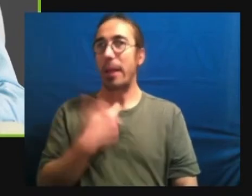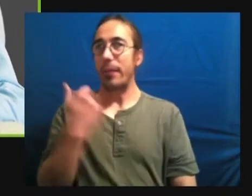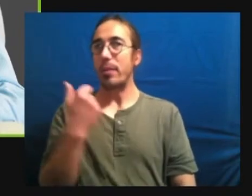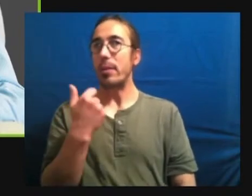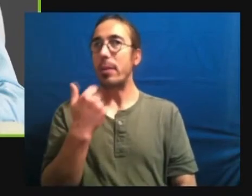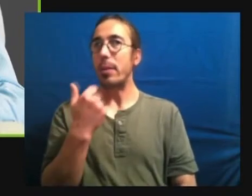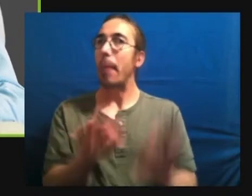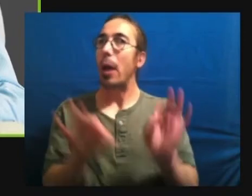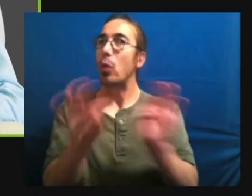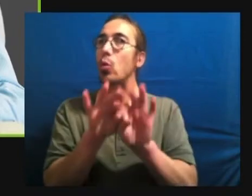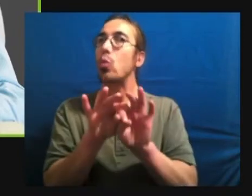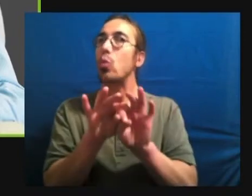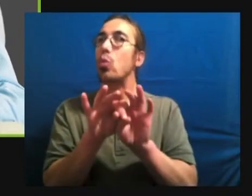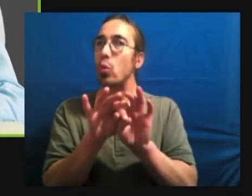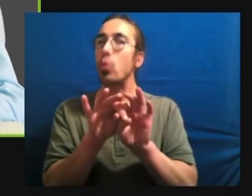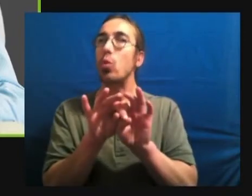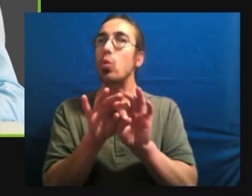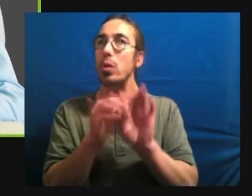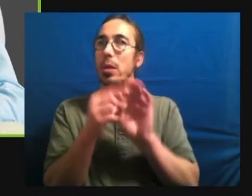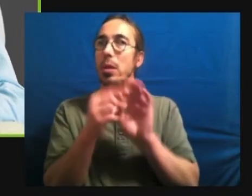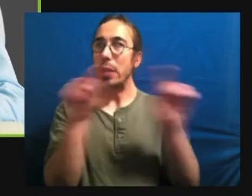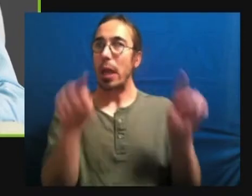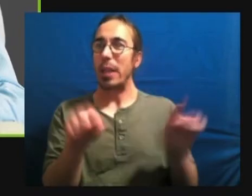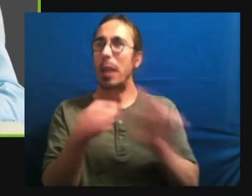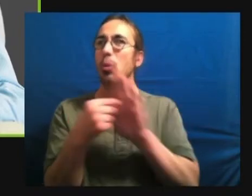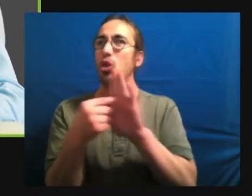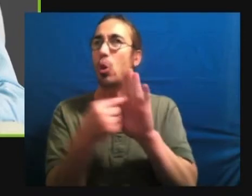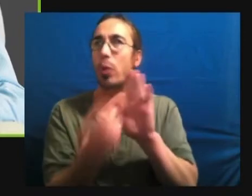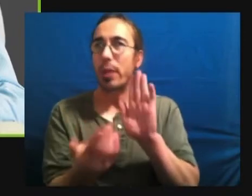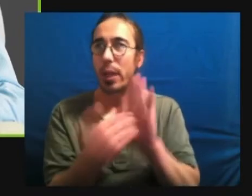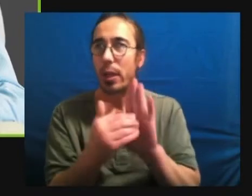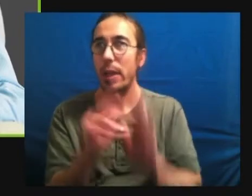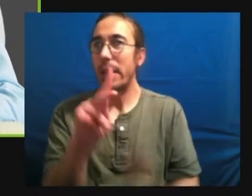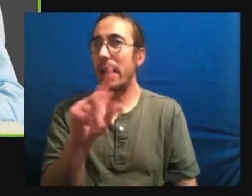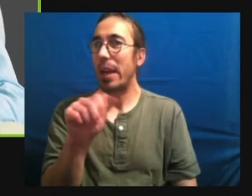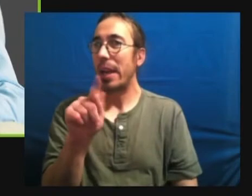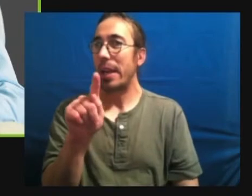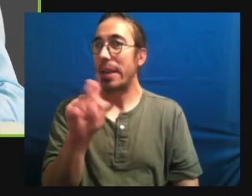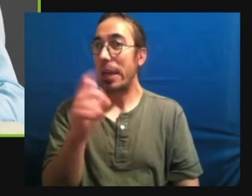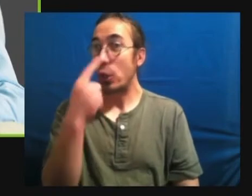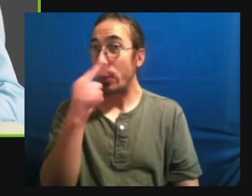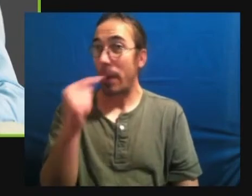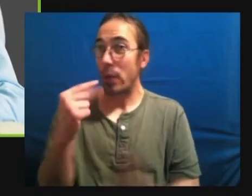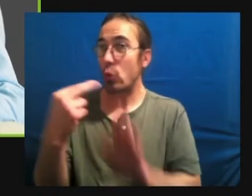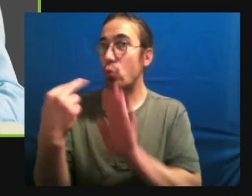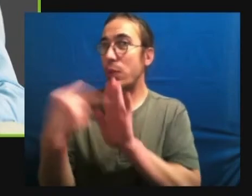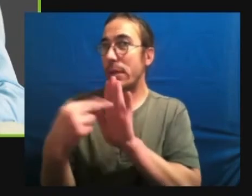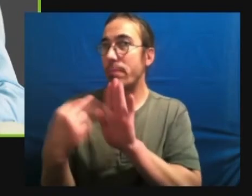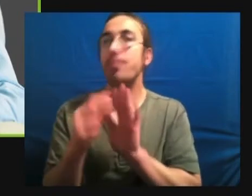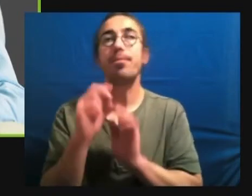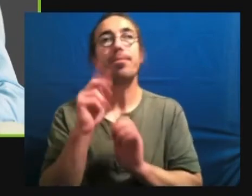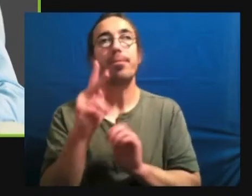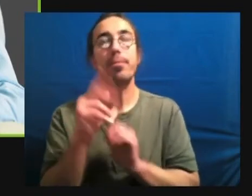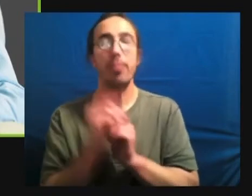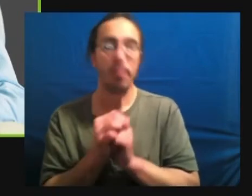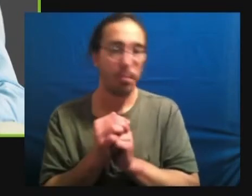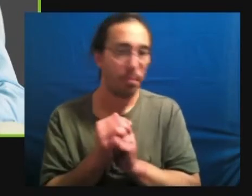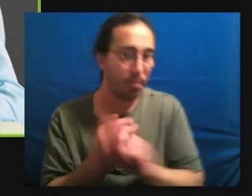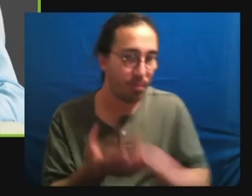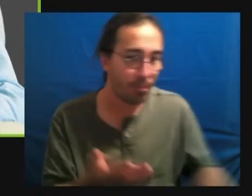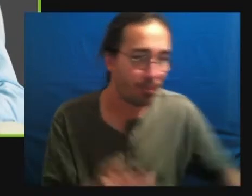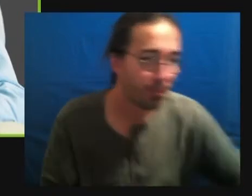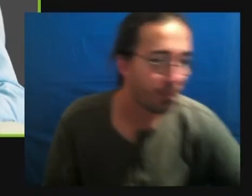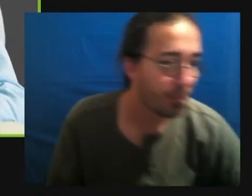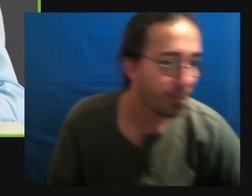going to kind of bring that back. Kate, do you want to read this? Sure. Allison is a